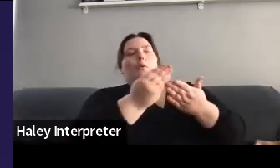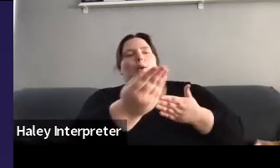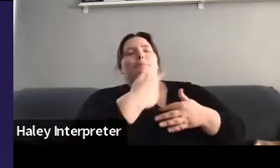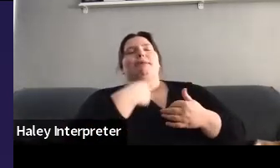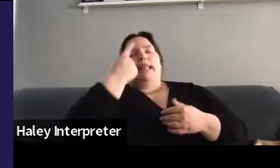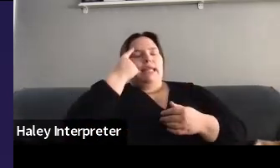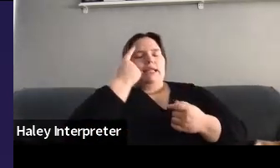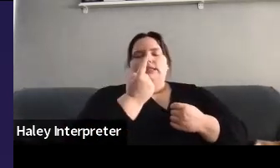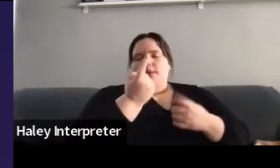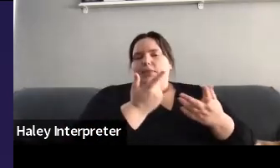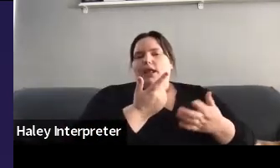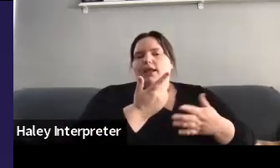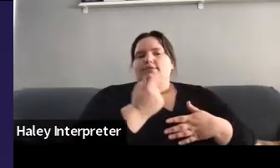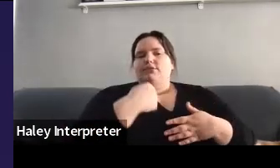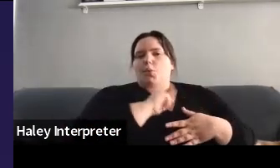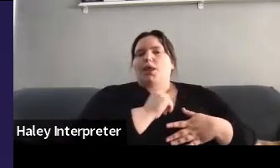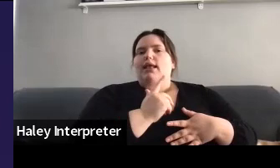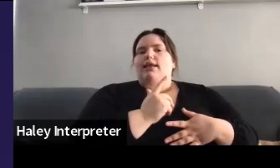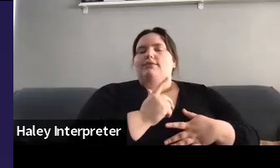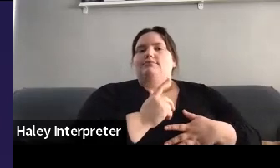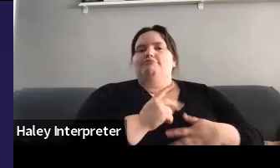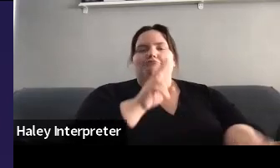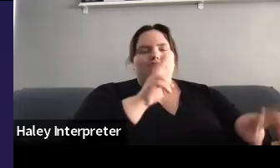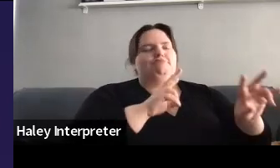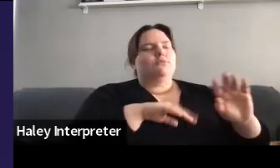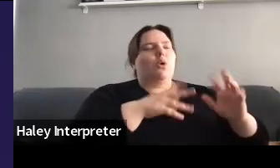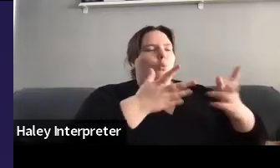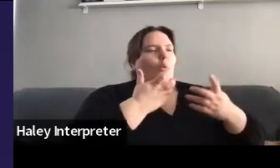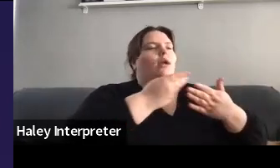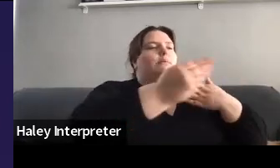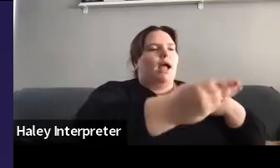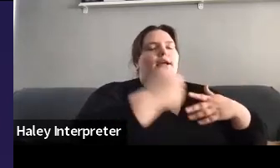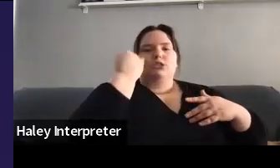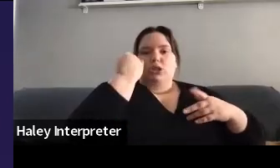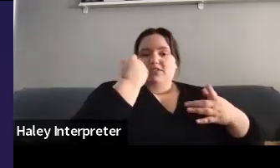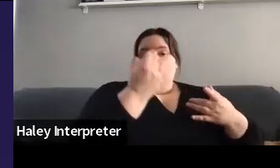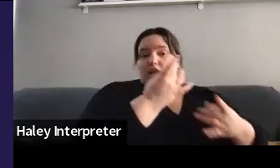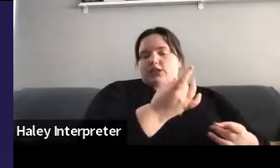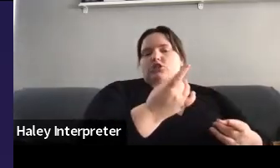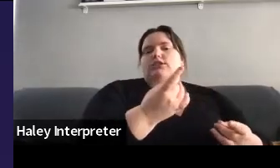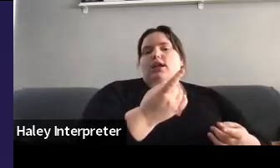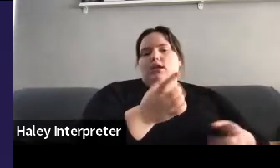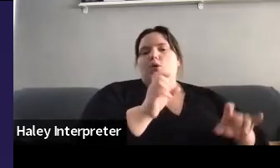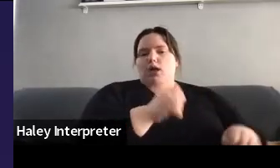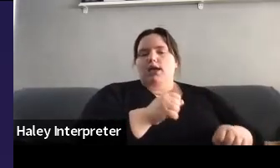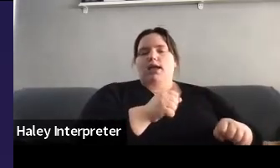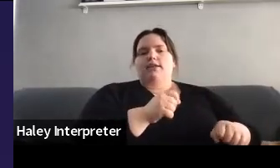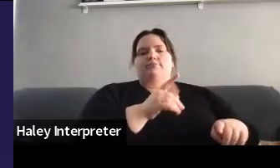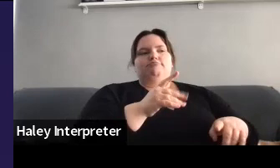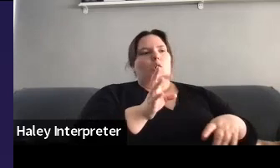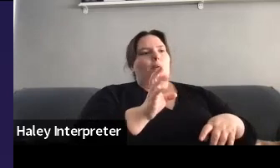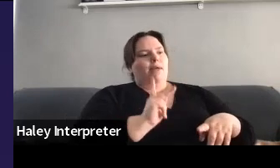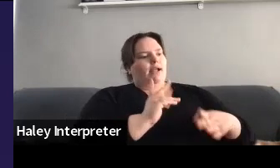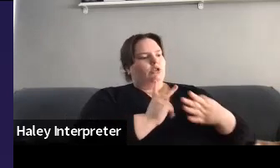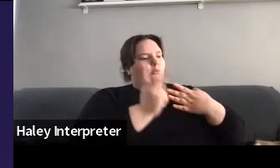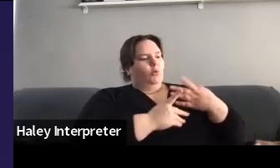that we are looking to get. So if you're interested, it's something that we can take back to our program and say, we had